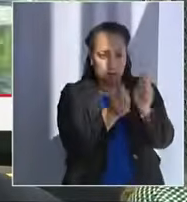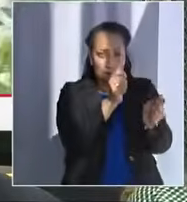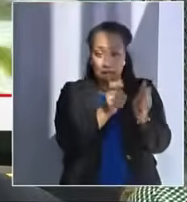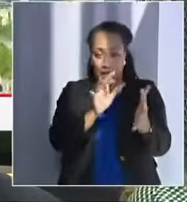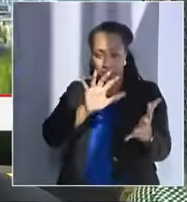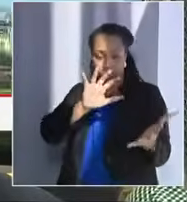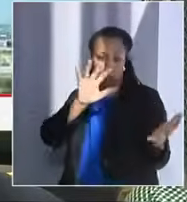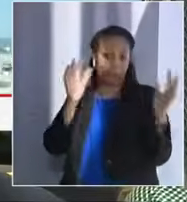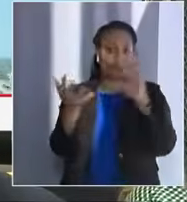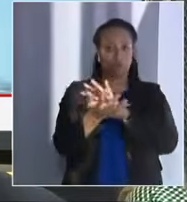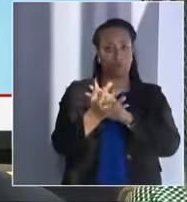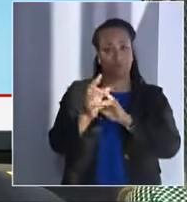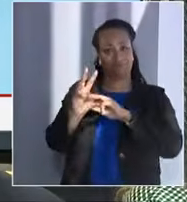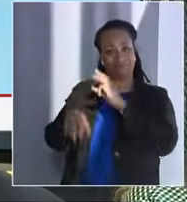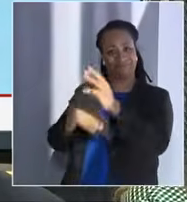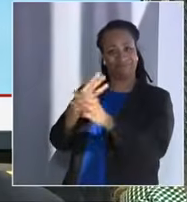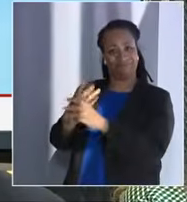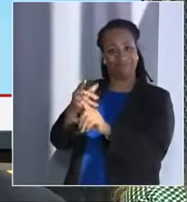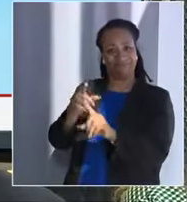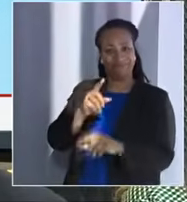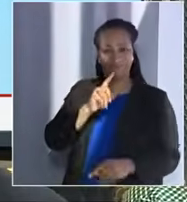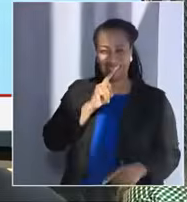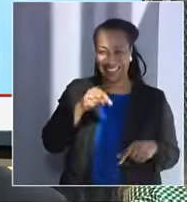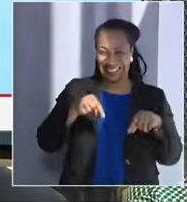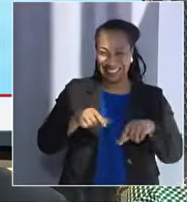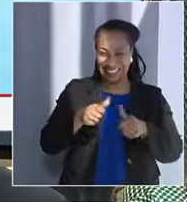Capitol Campus.